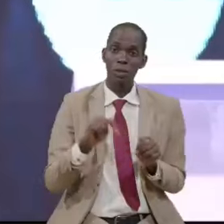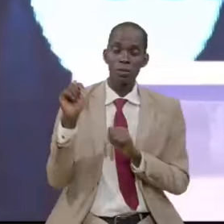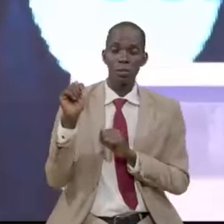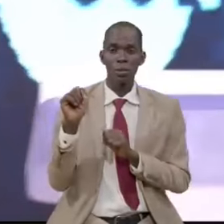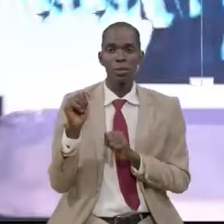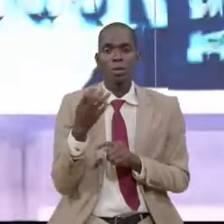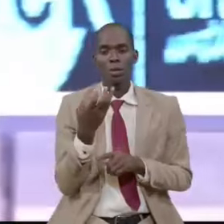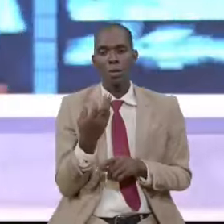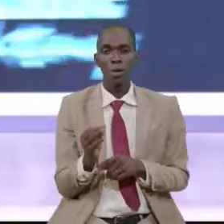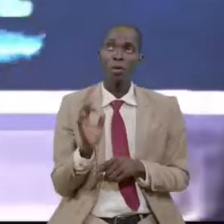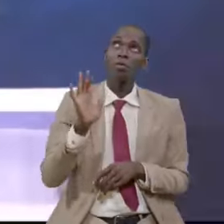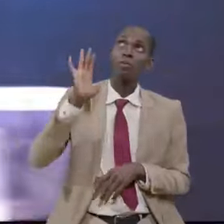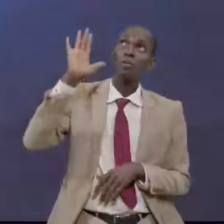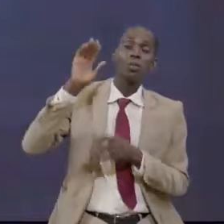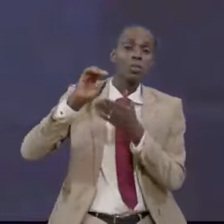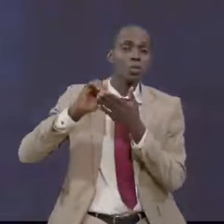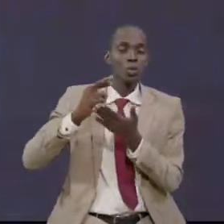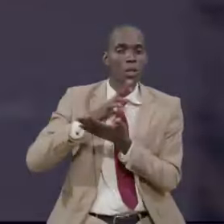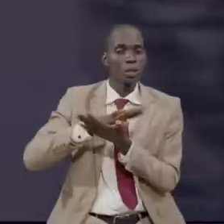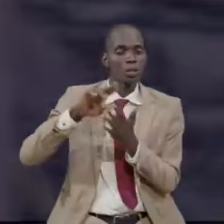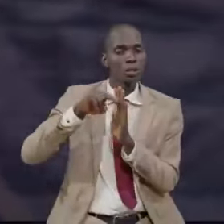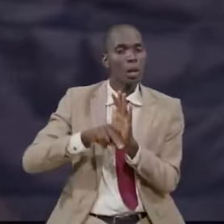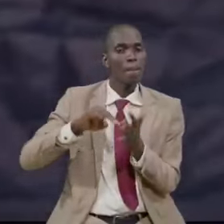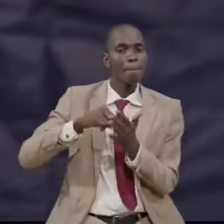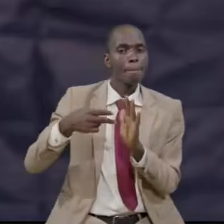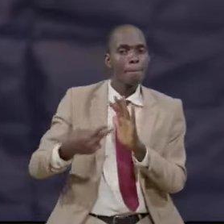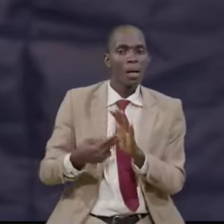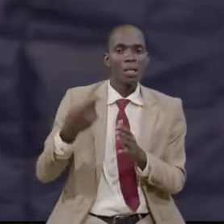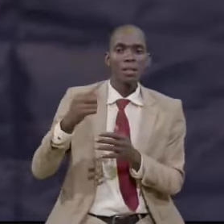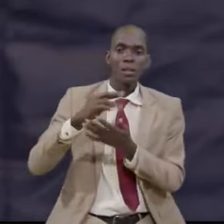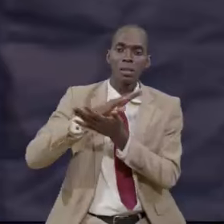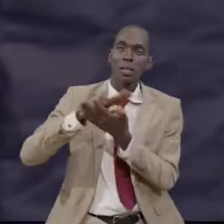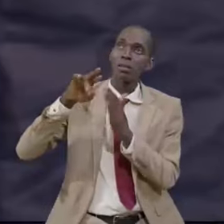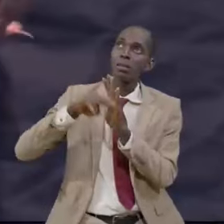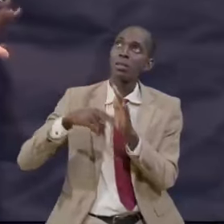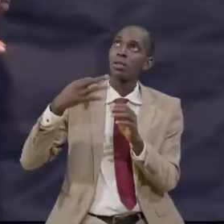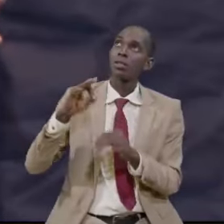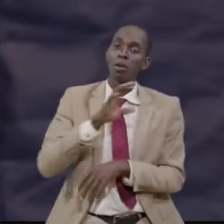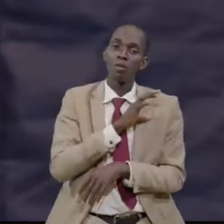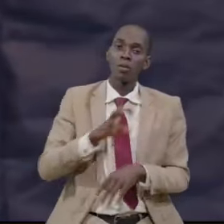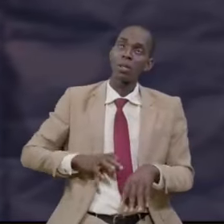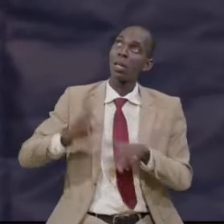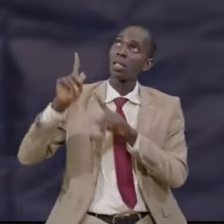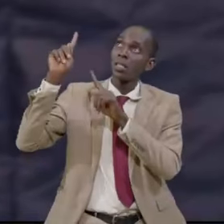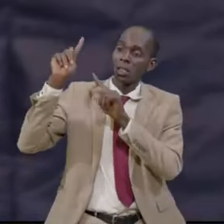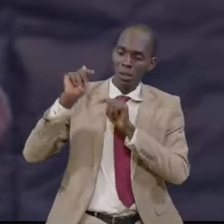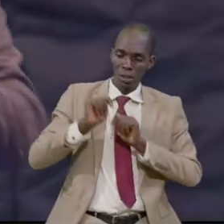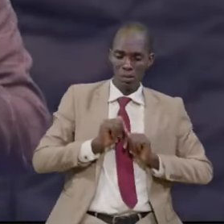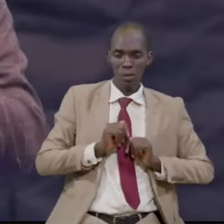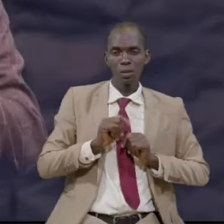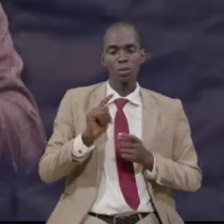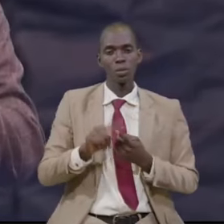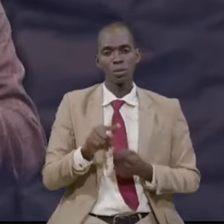righteousness, that is the righteousness of Christ, into your own account. He